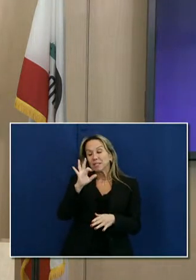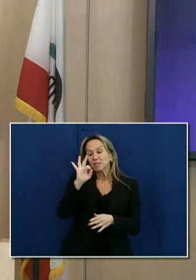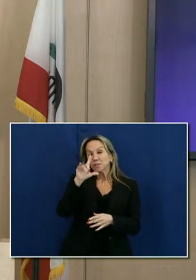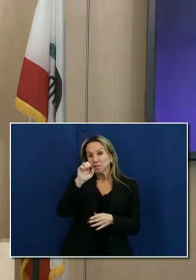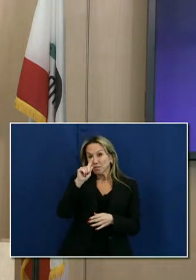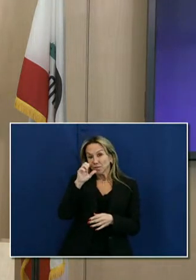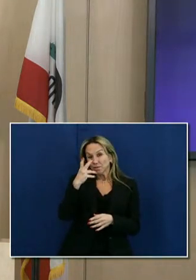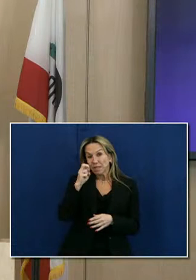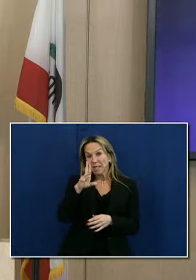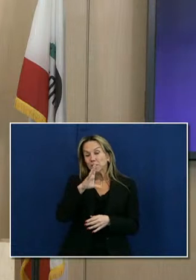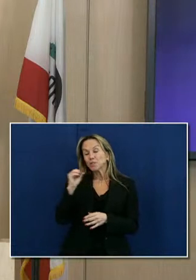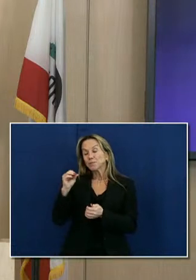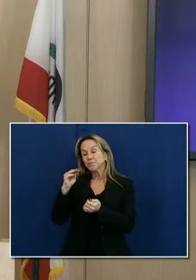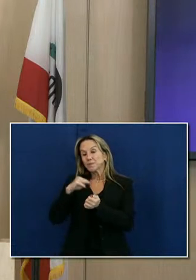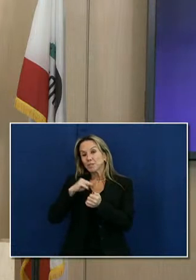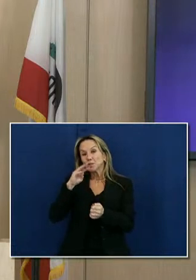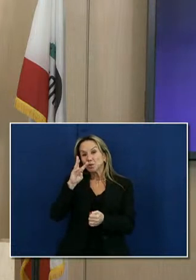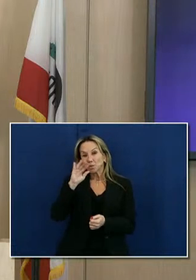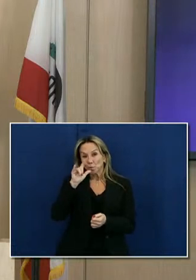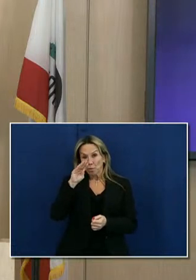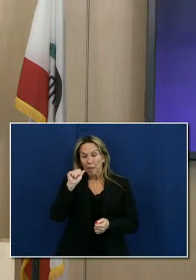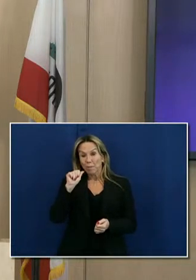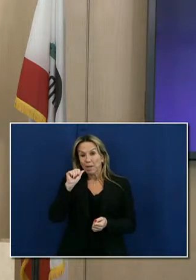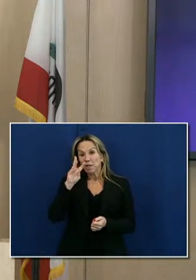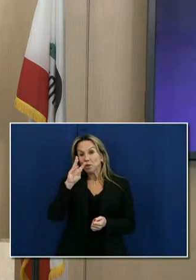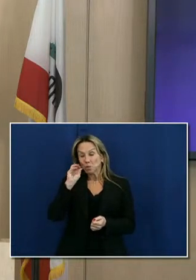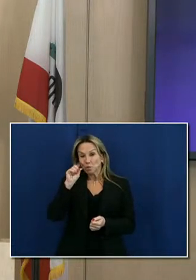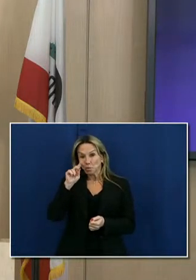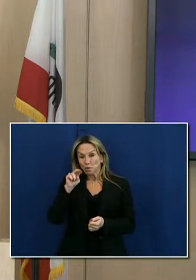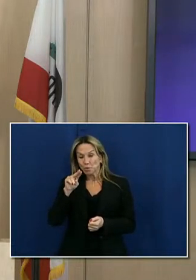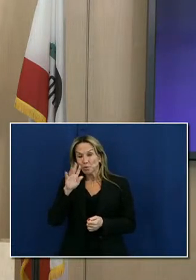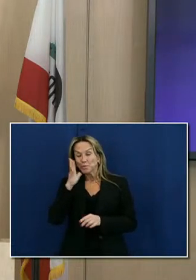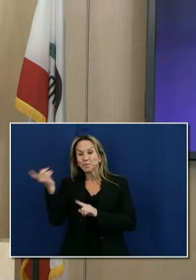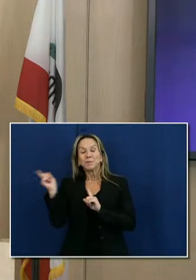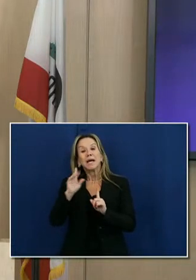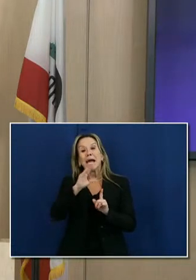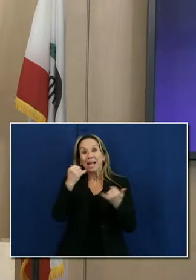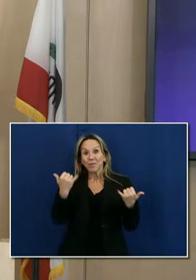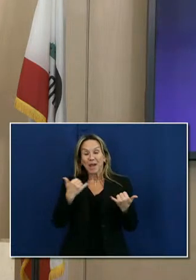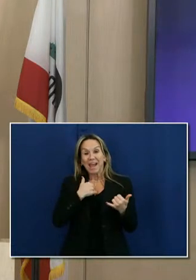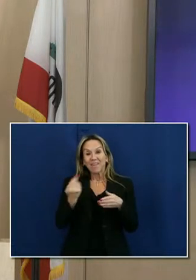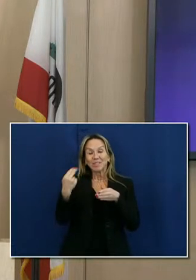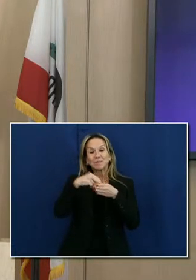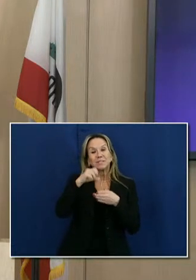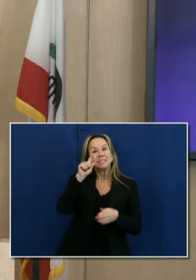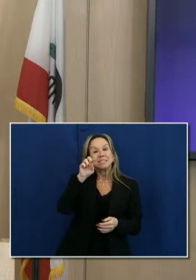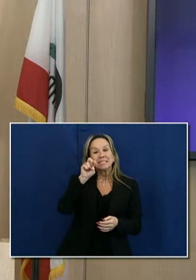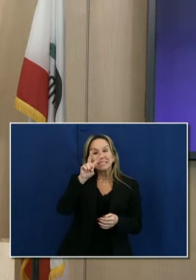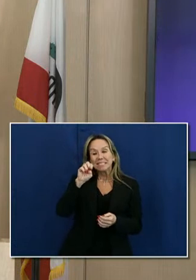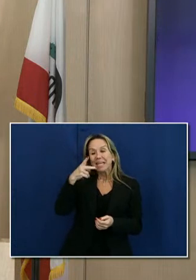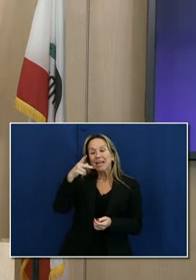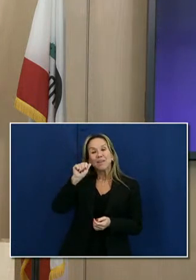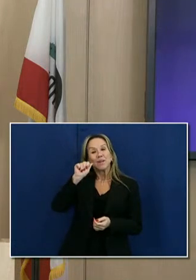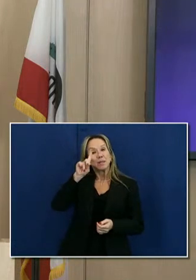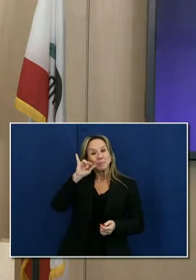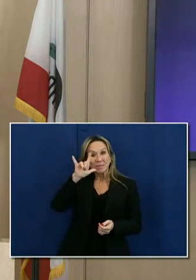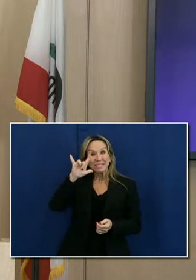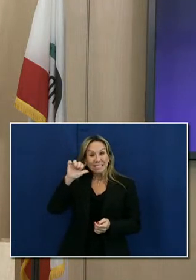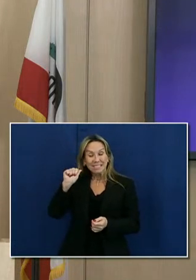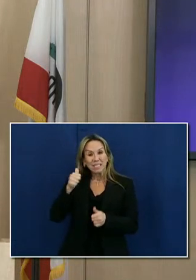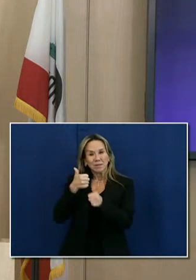Wooten. Today, we also are joined by a very special guest, Chula Vista Council Member Steve Padilla, who is a survivor